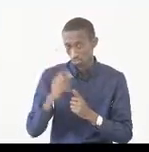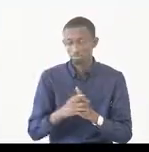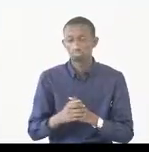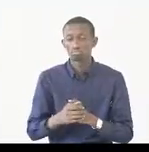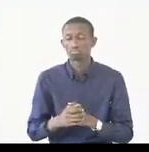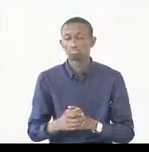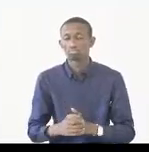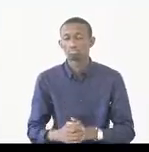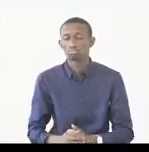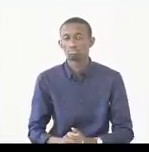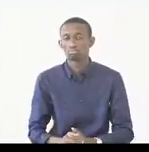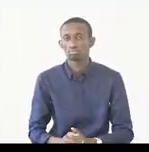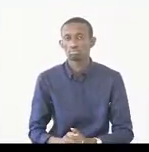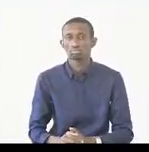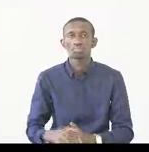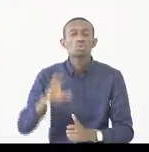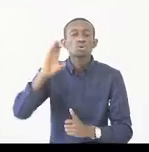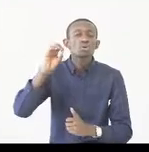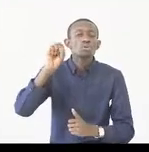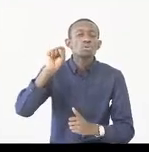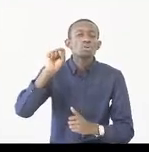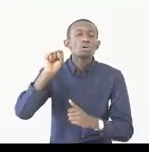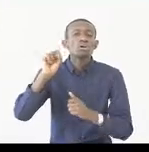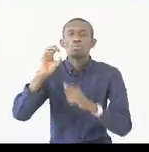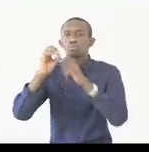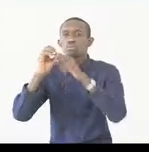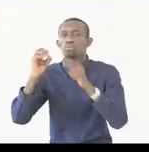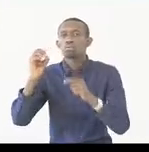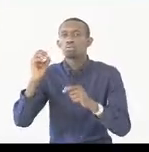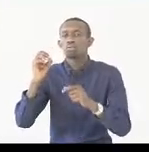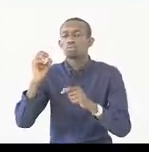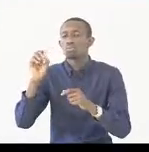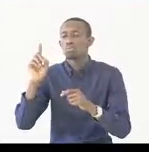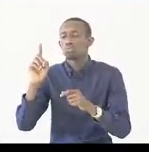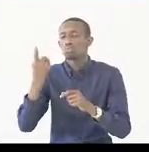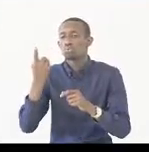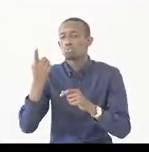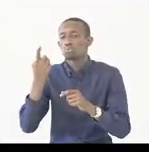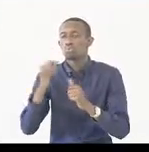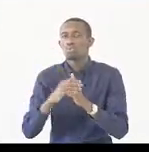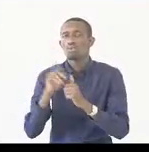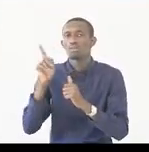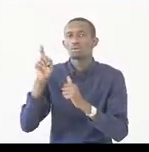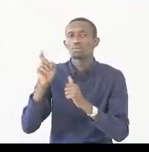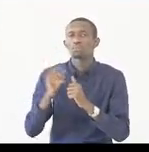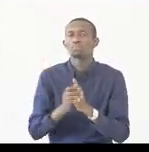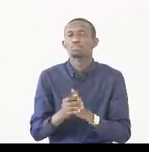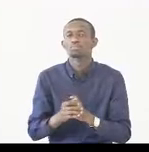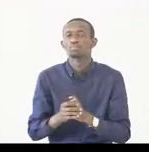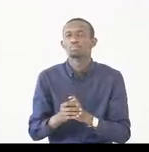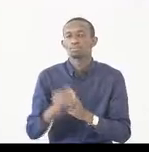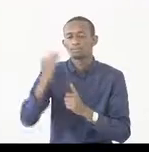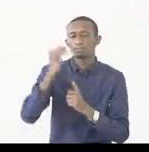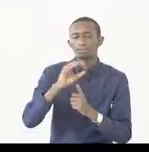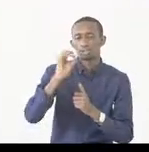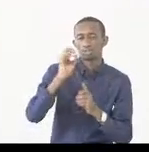cosine theta of that white. So, and what is next here is 0